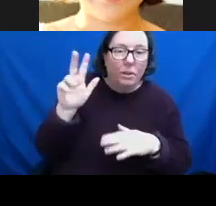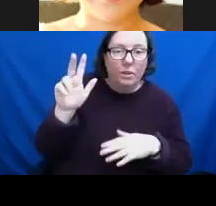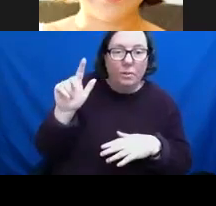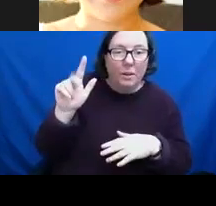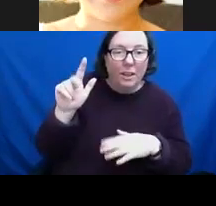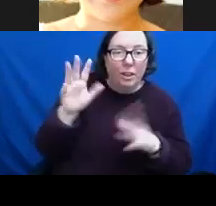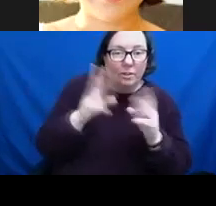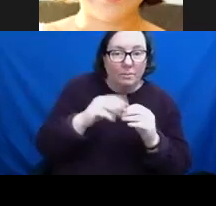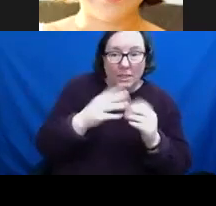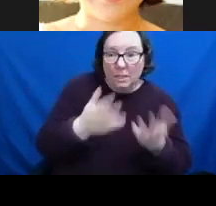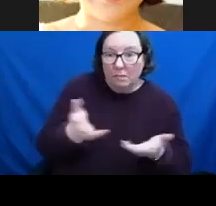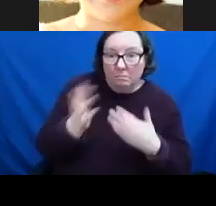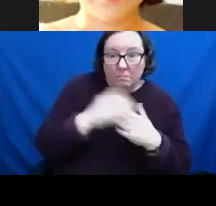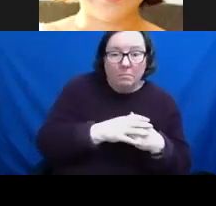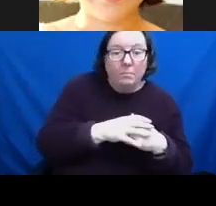meeting.